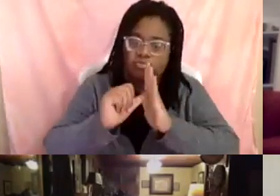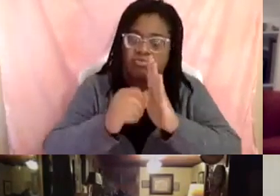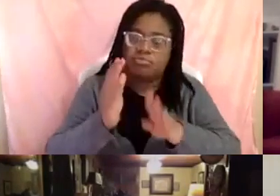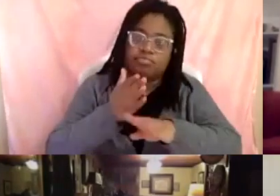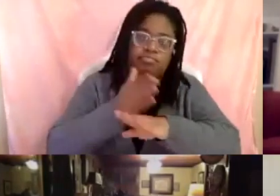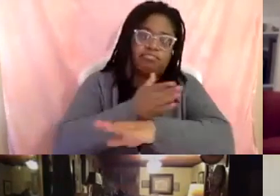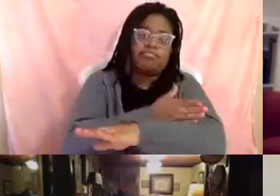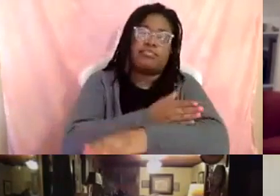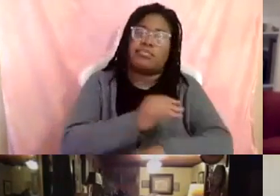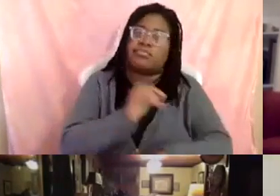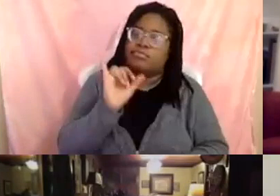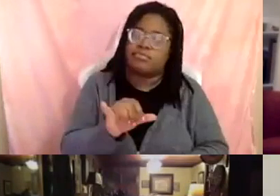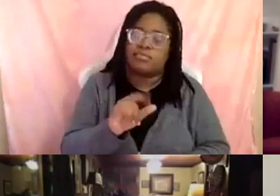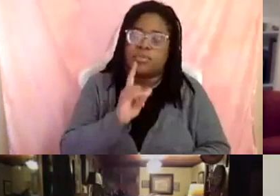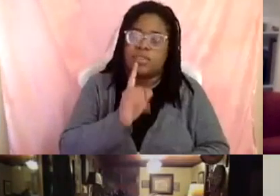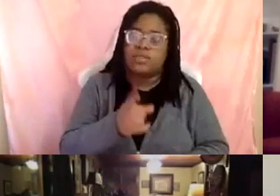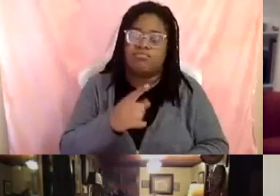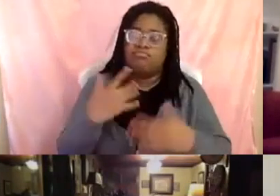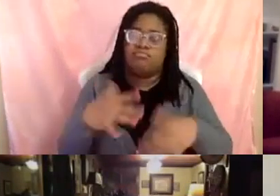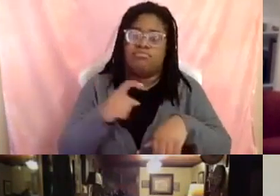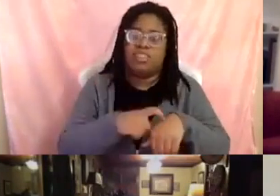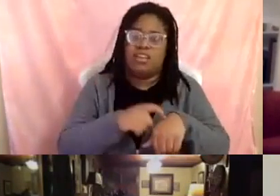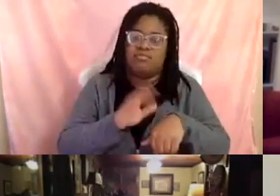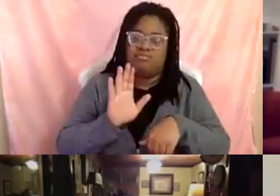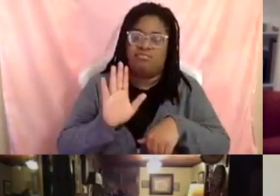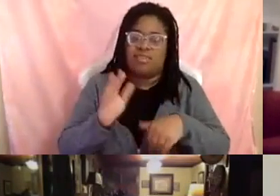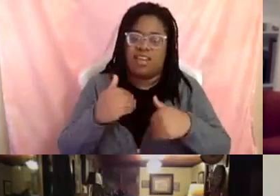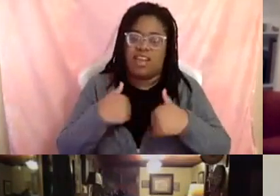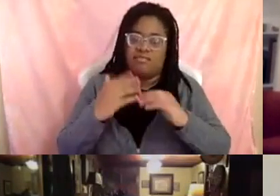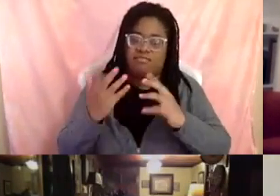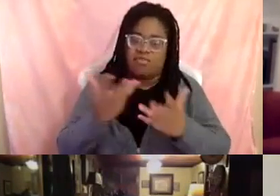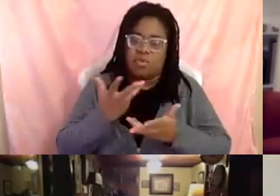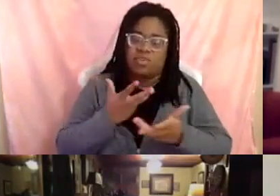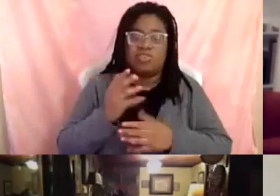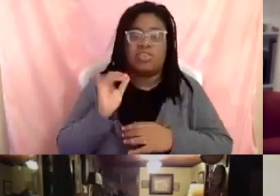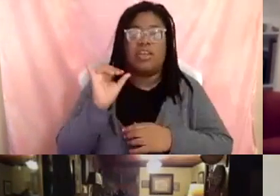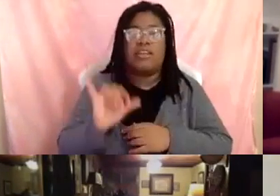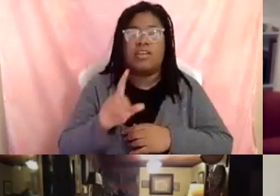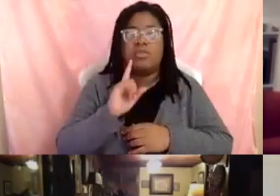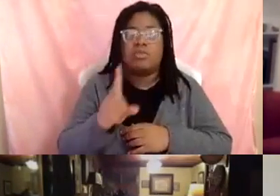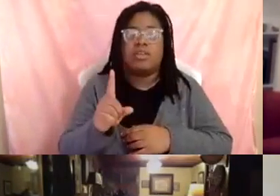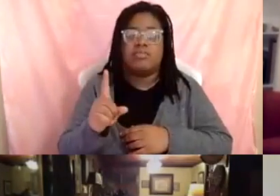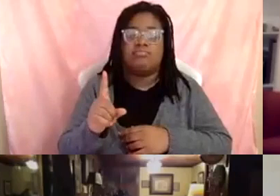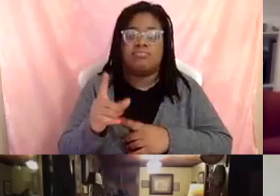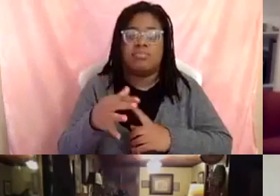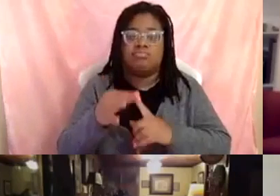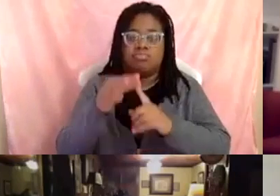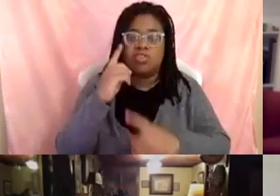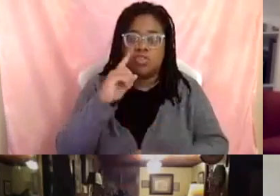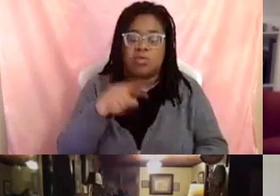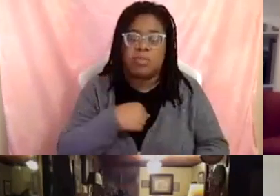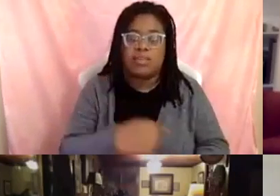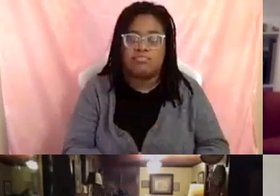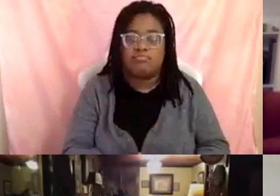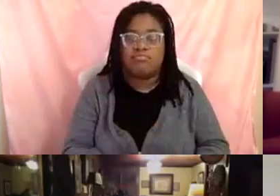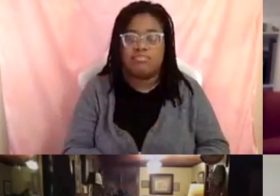and just really took the time to let themselves be in communication. So really, that was very special for me. Very special for